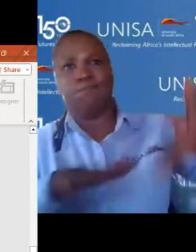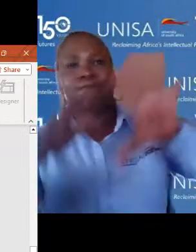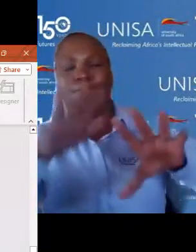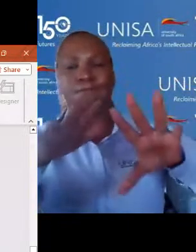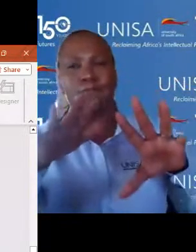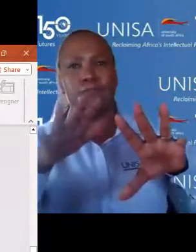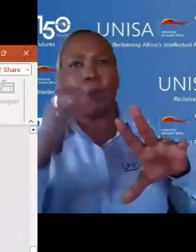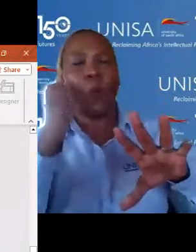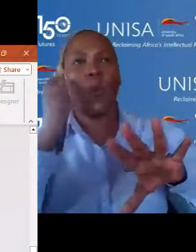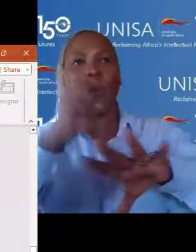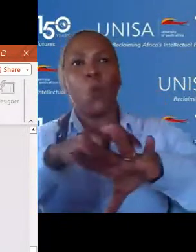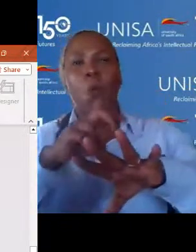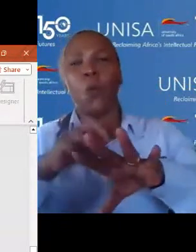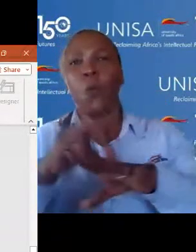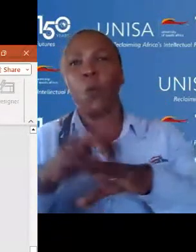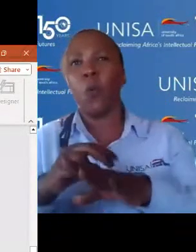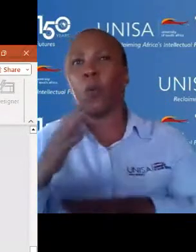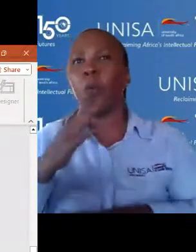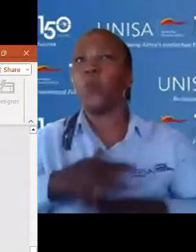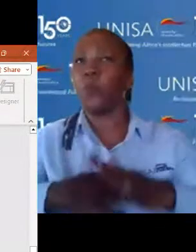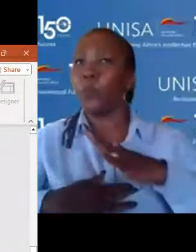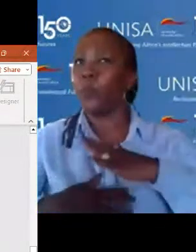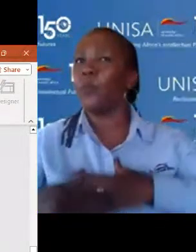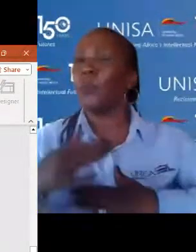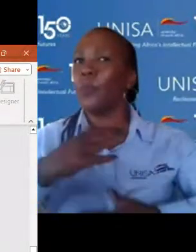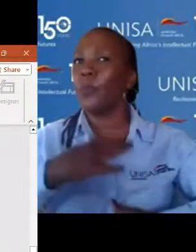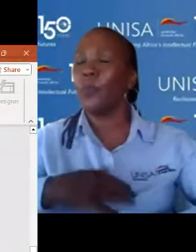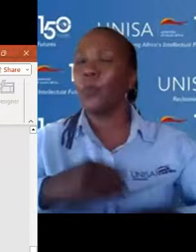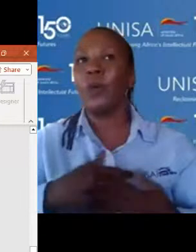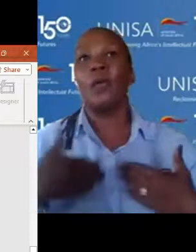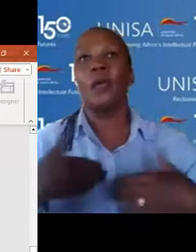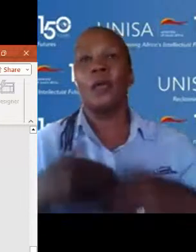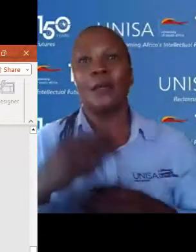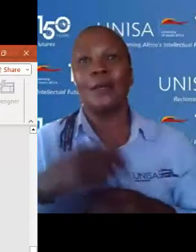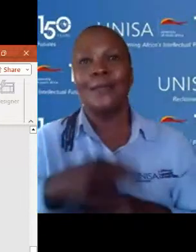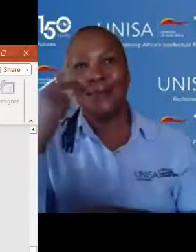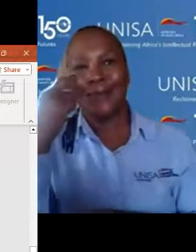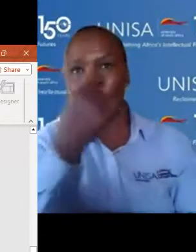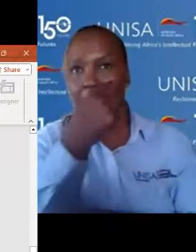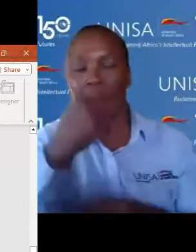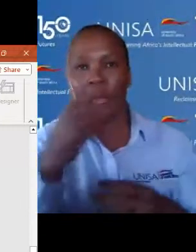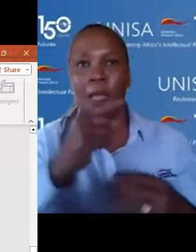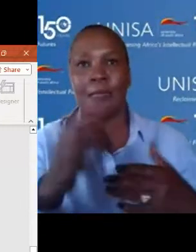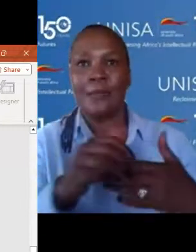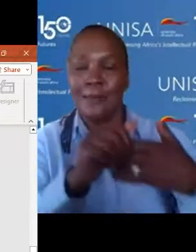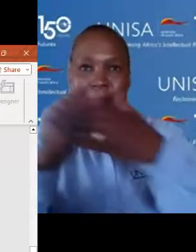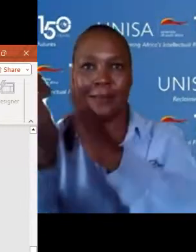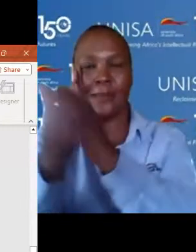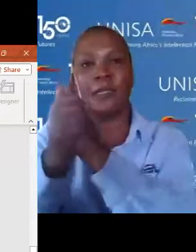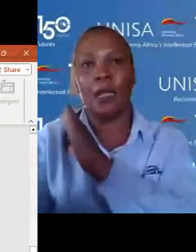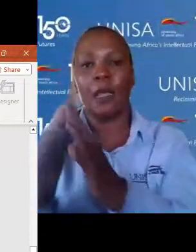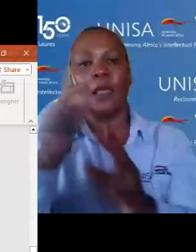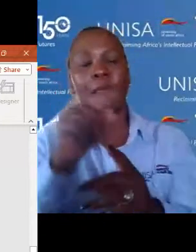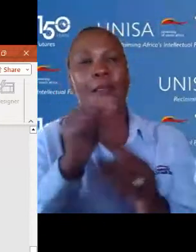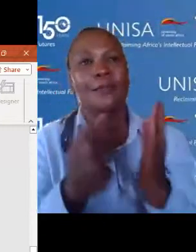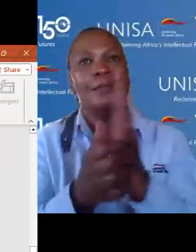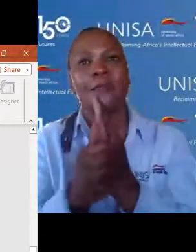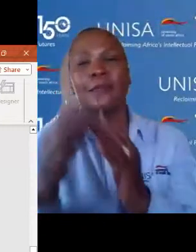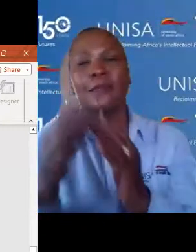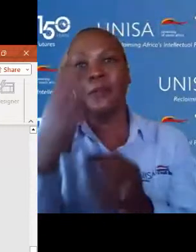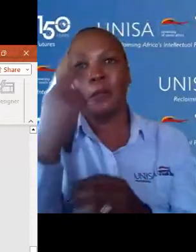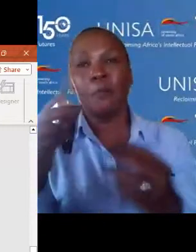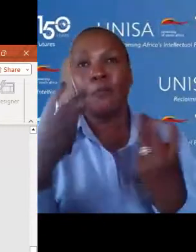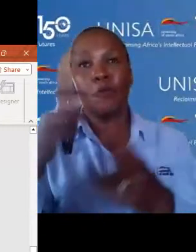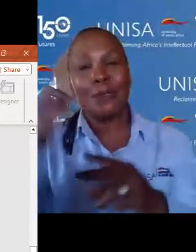them. We start with sighted guide skills. Those are the skills that sighted people use in order